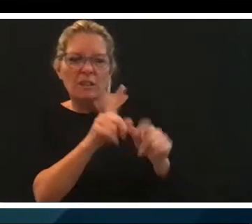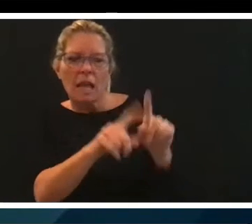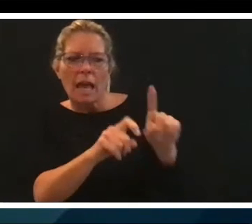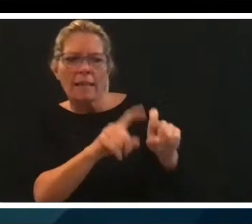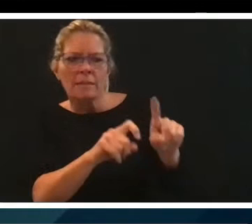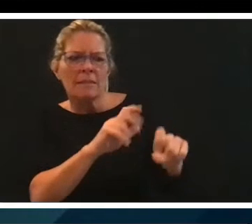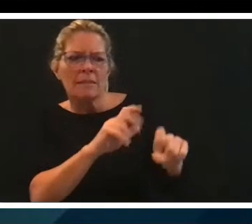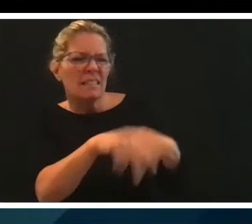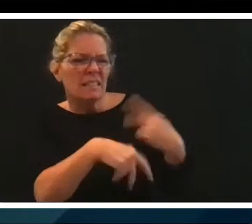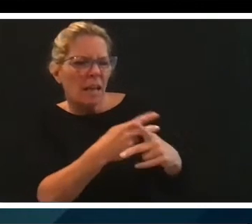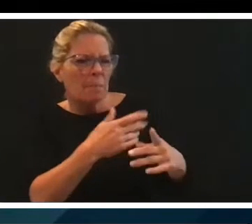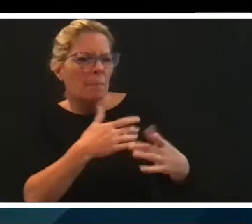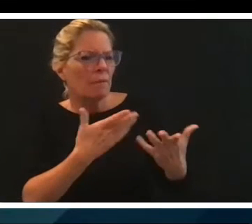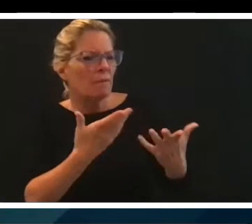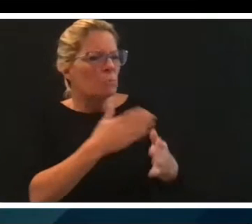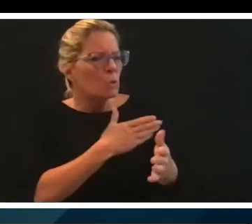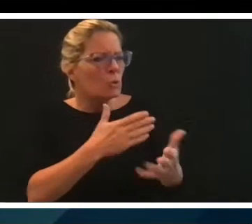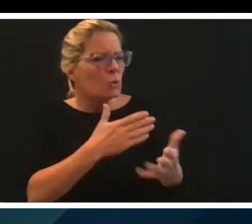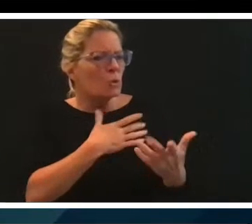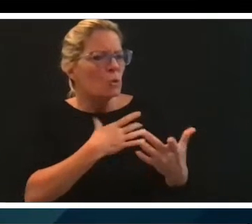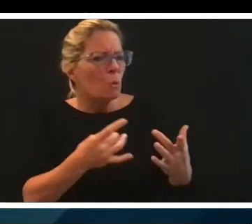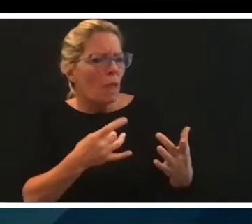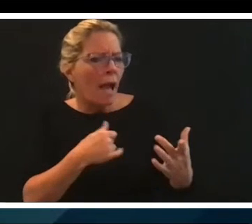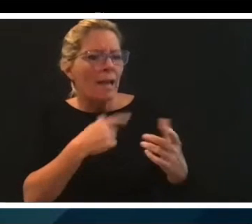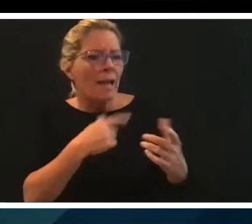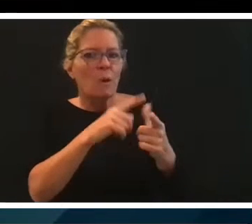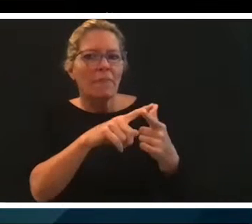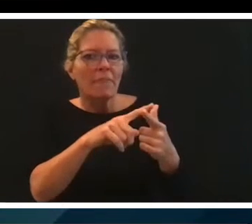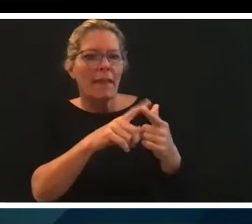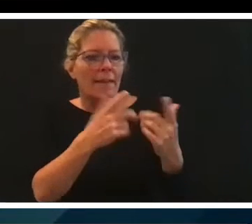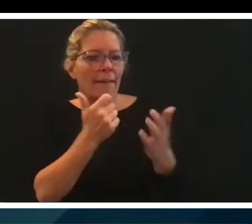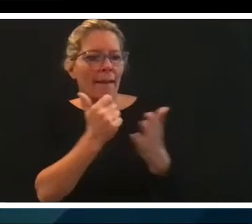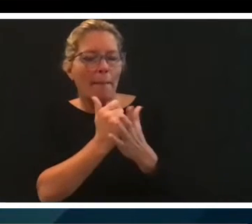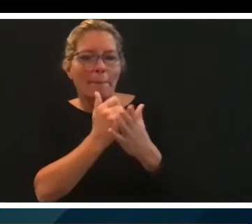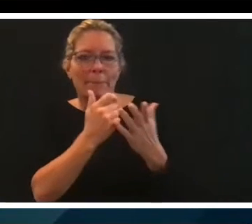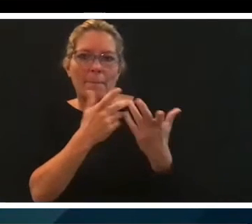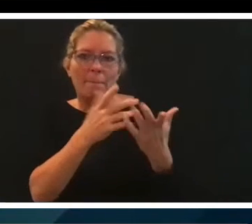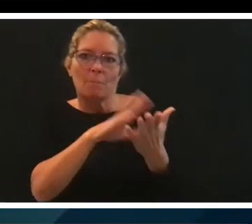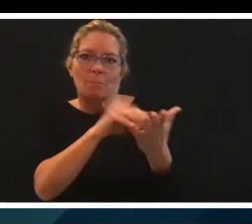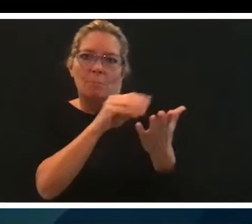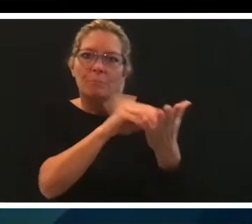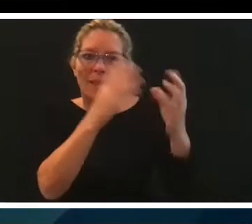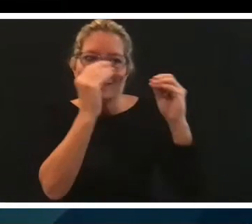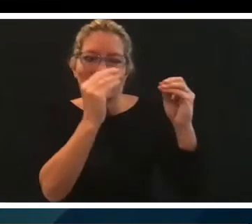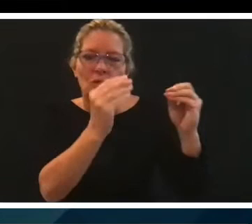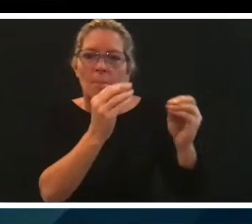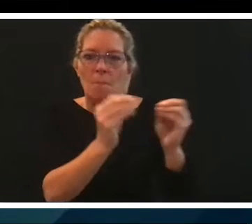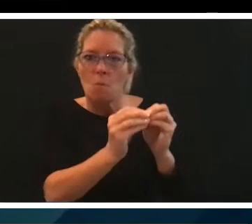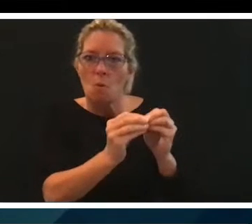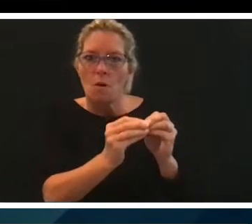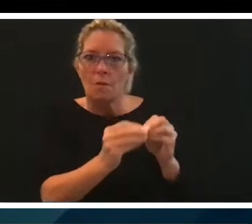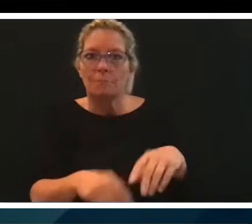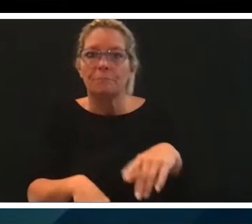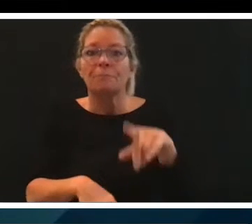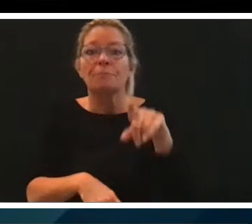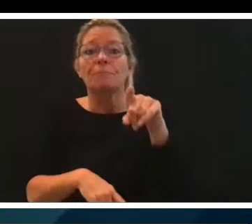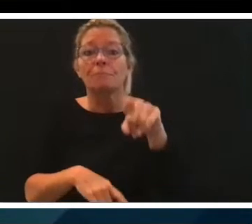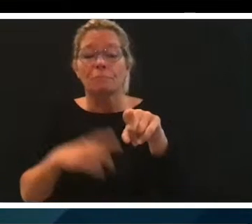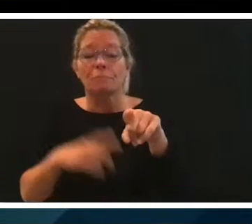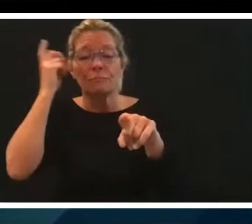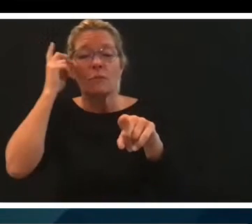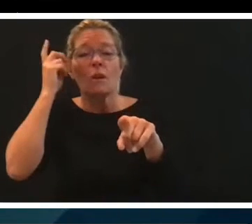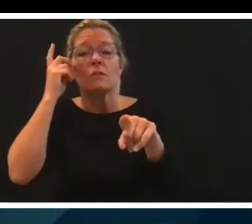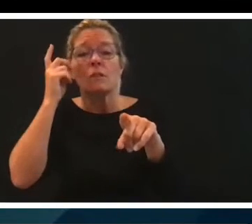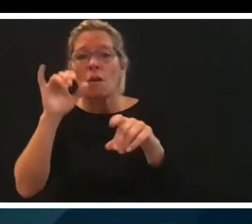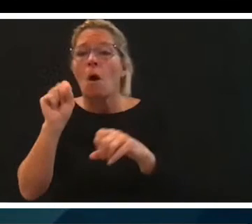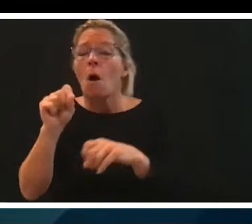But makes that's a whole y- subject. yeah, no, that definitely makes. Did you get started in the traditional way then with like classical